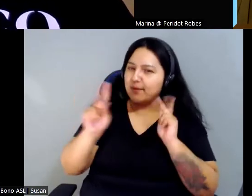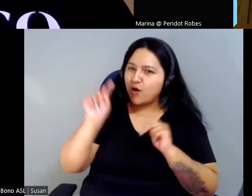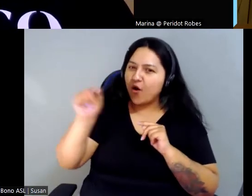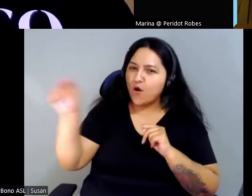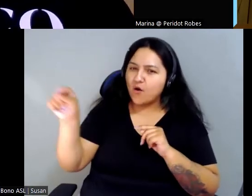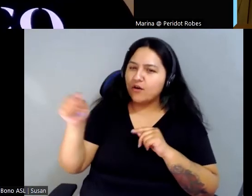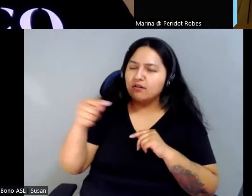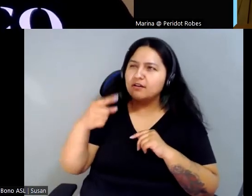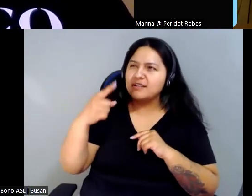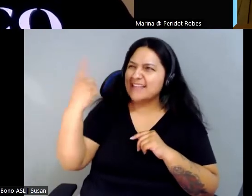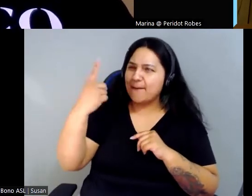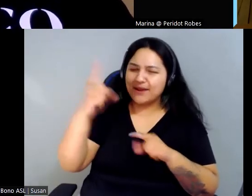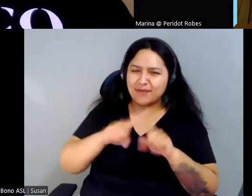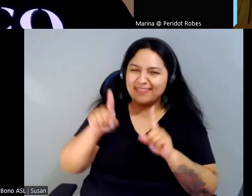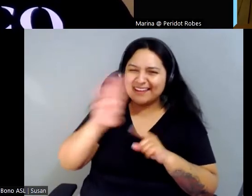but they never came out.